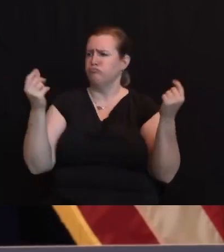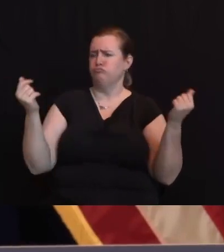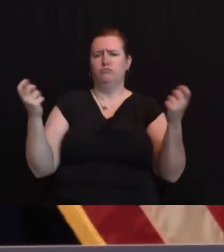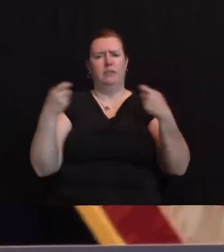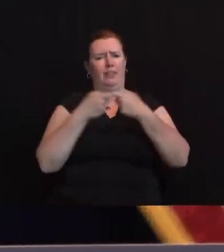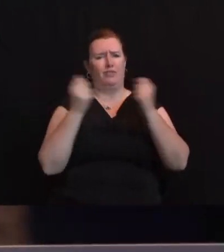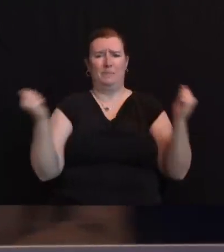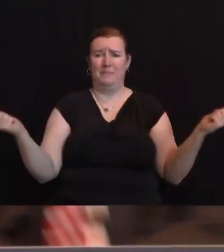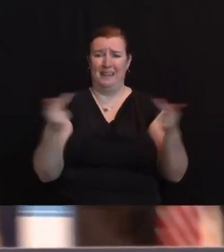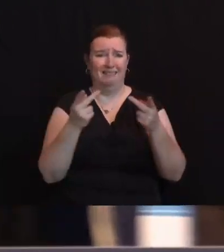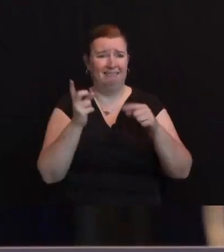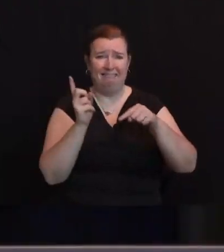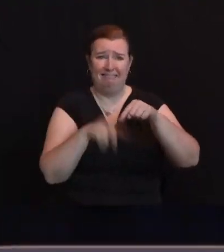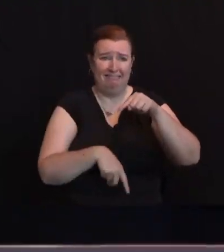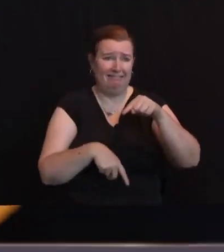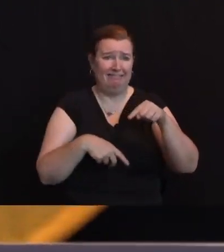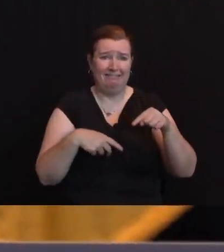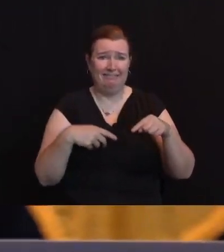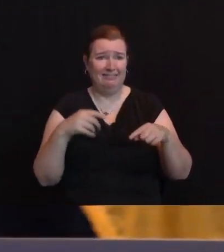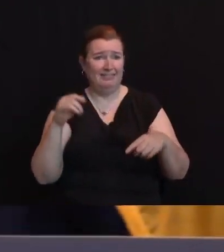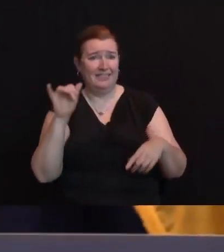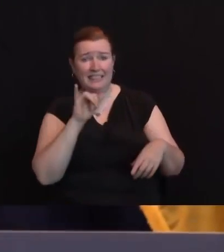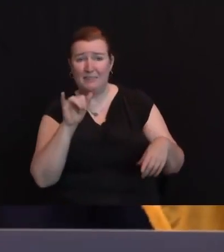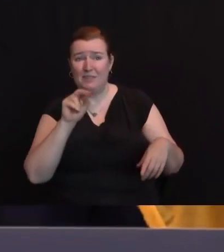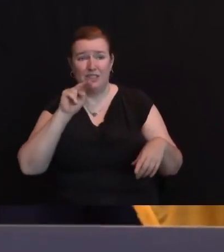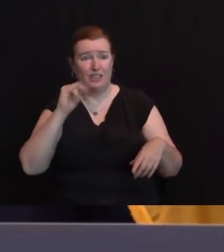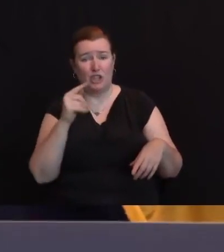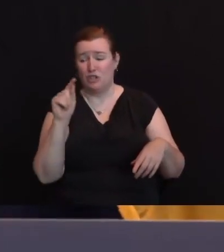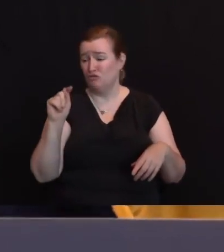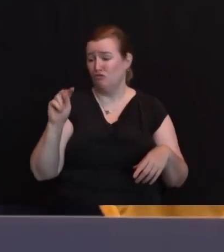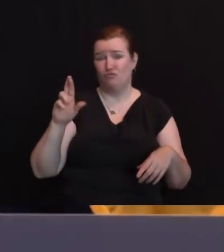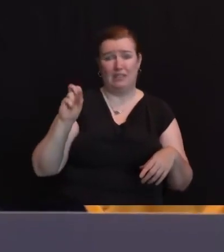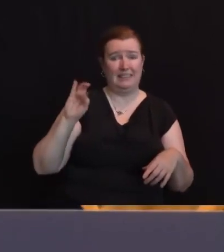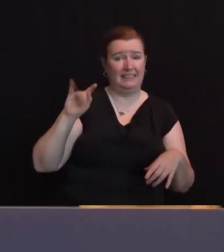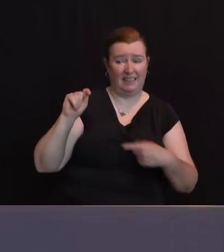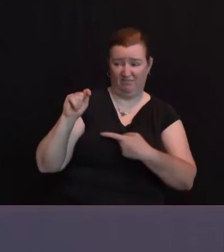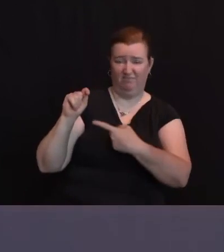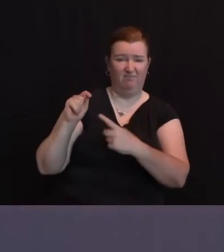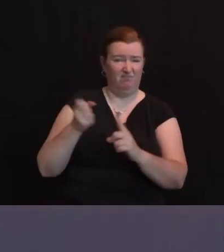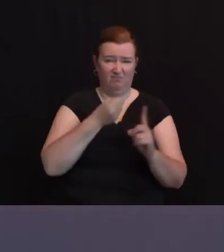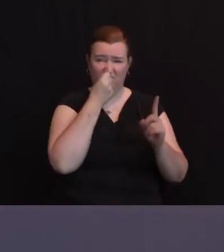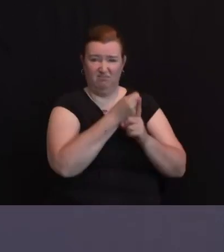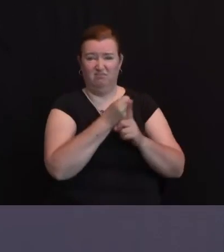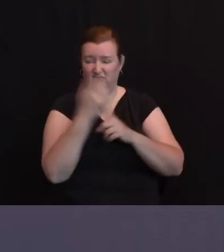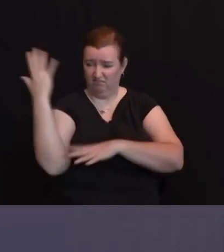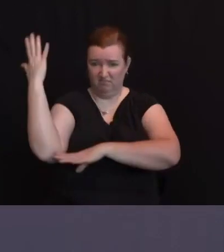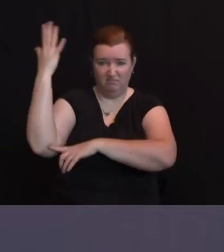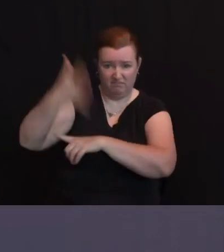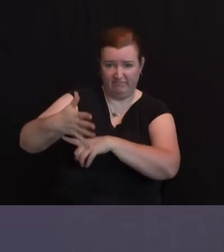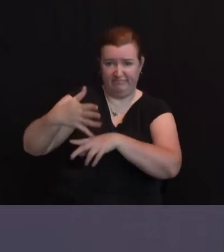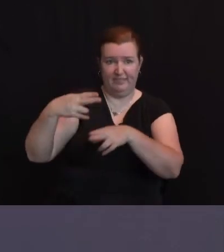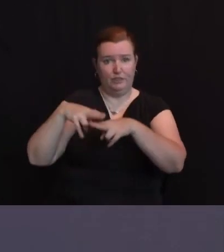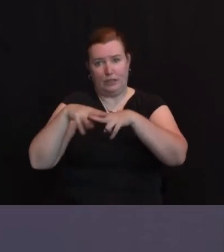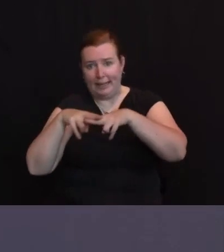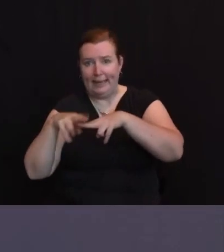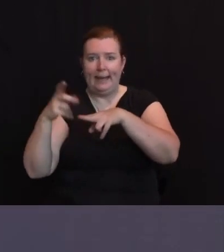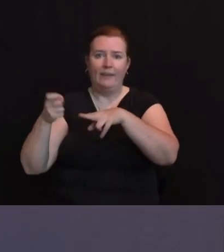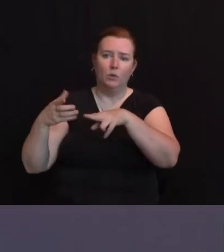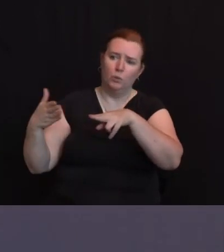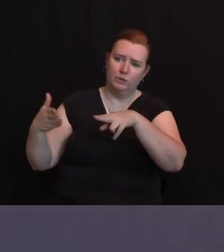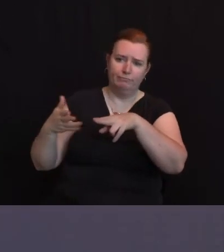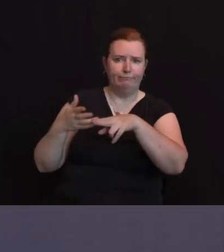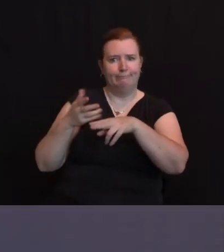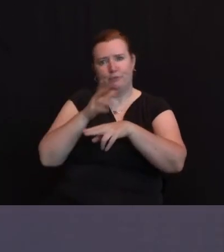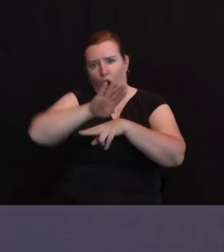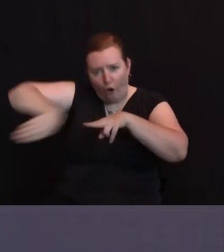reason why NJ Transit doesn't snap back either for some other Exactly. reasons, right? Before we jump in, a couple of quick things. We'll be with you virtually, Mahen, tomorrow,